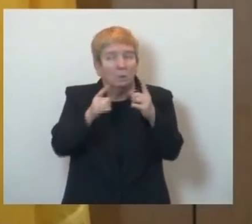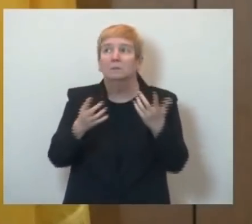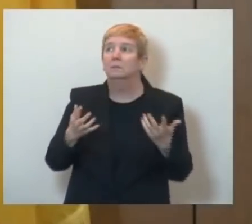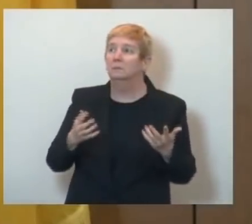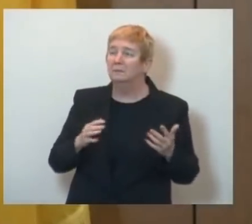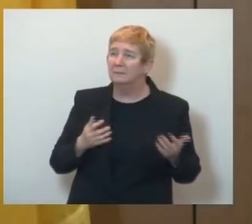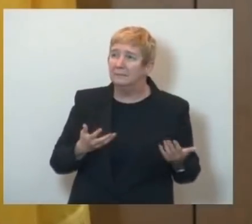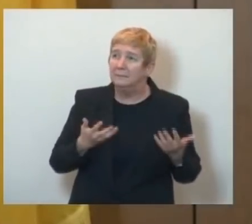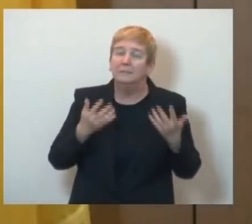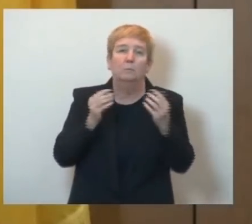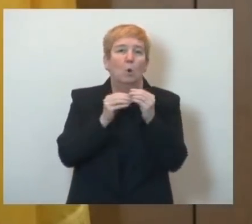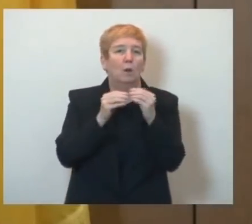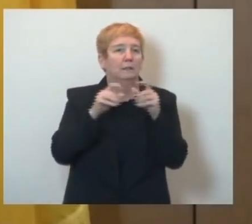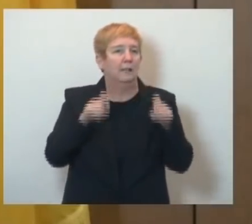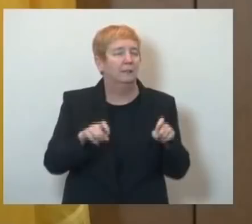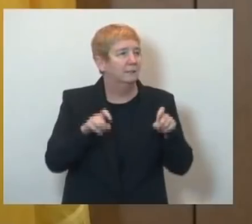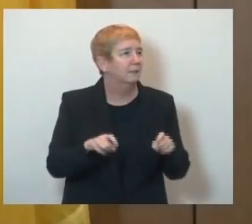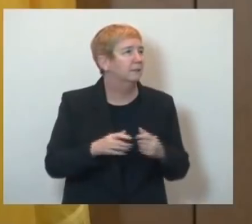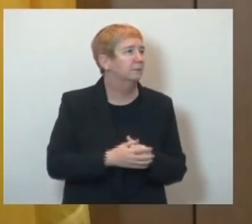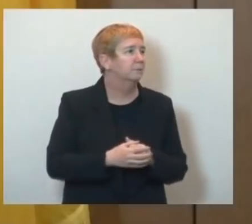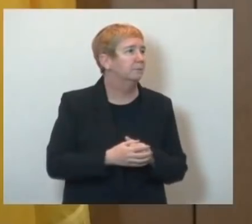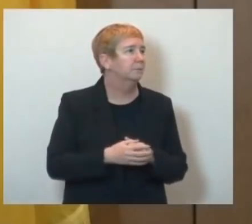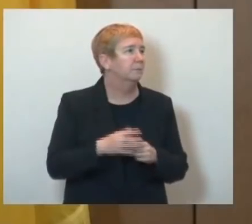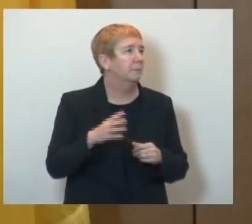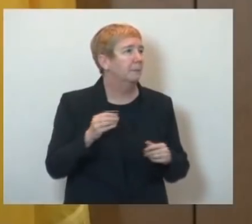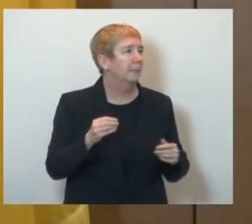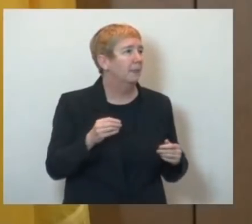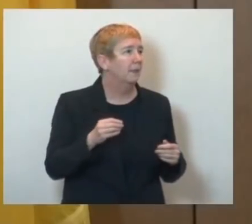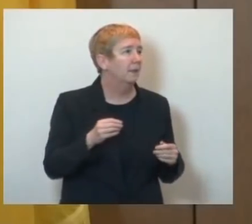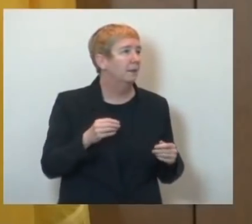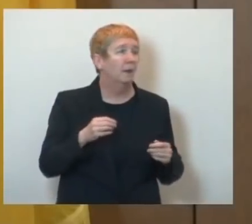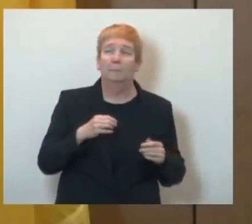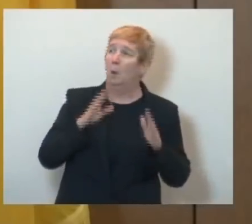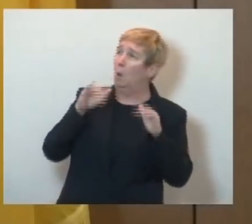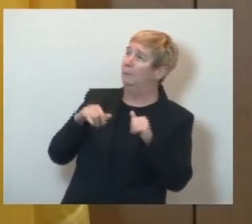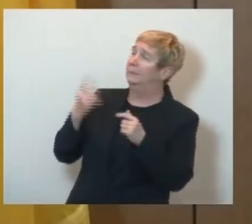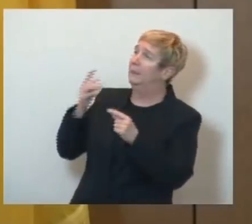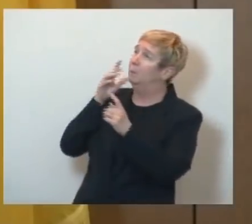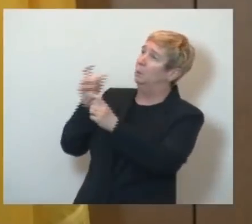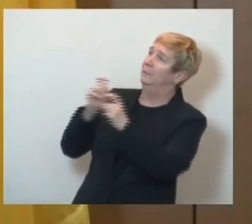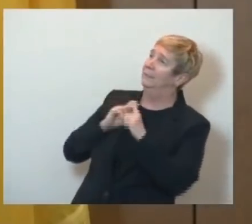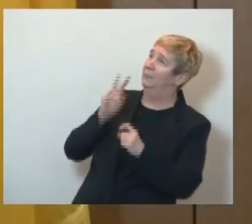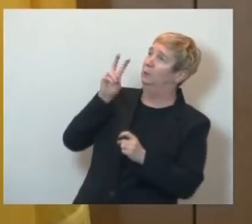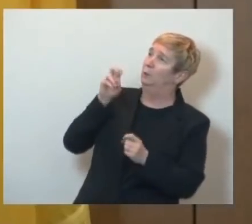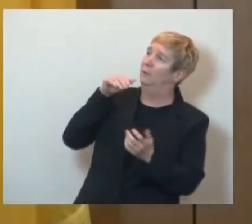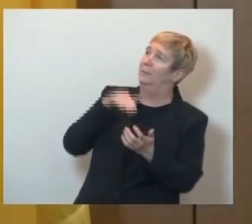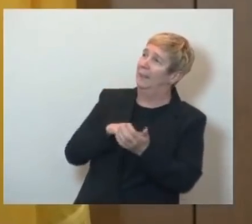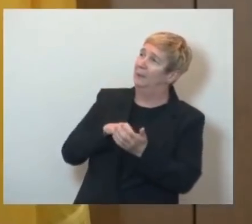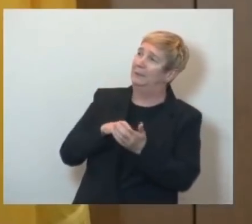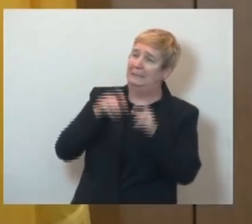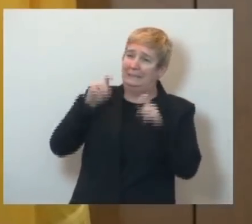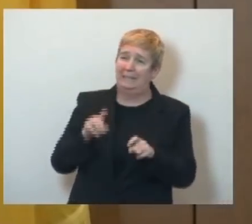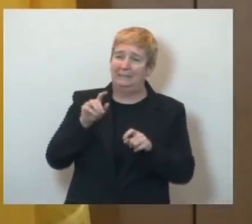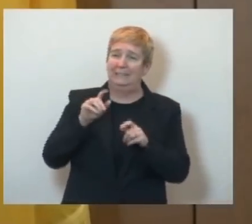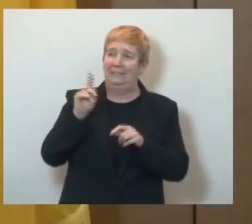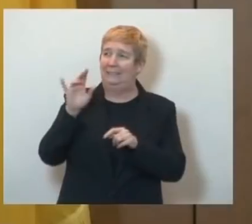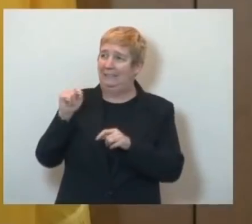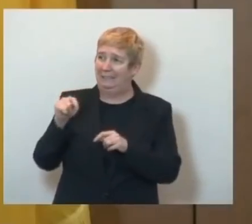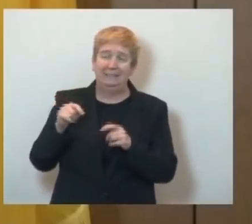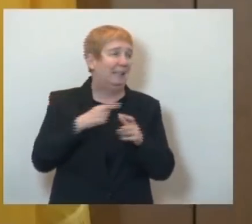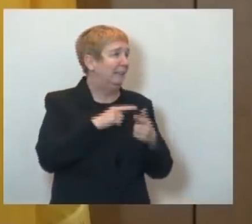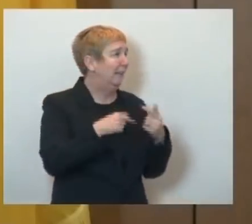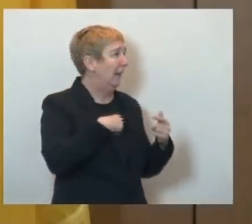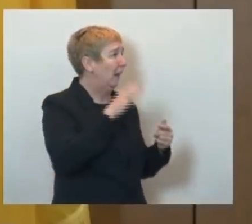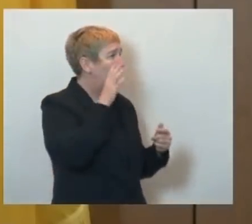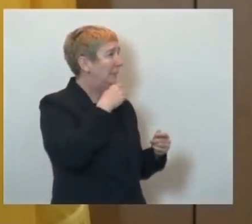question and gratuitously send us 200,000 testing kits, and I can drive the Secretary of Health over the edge and